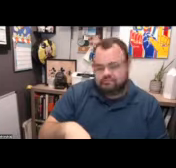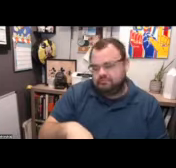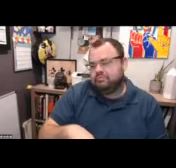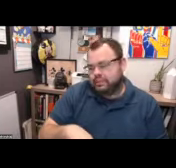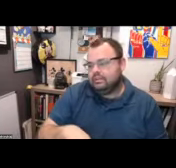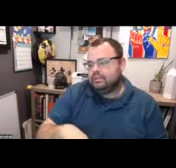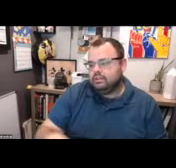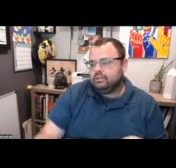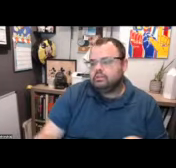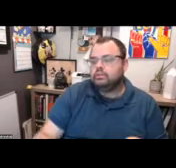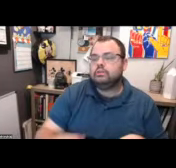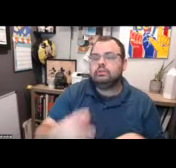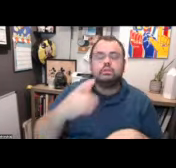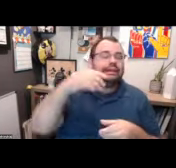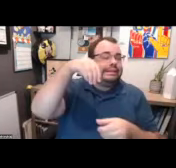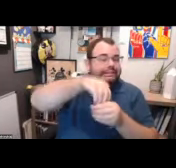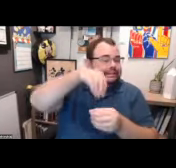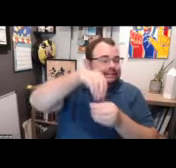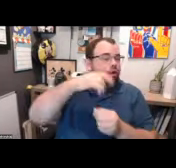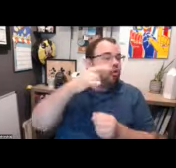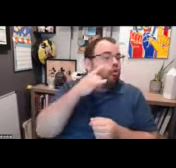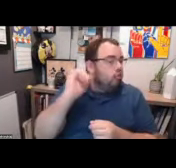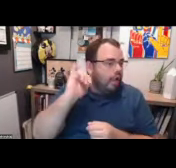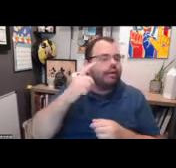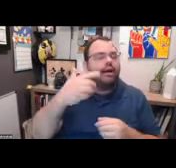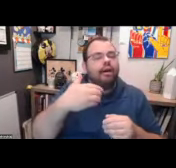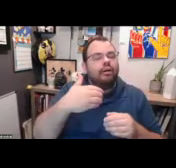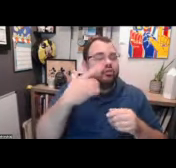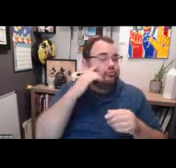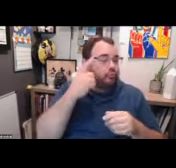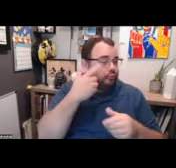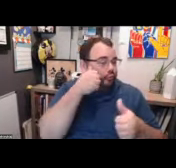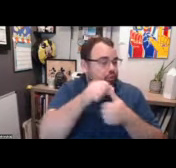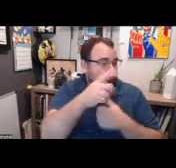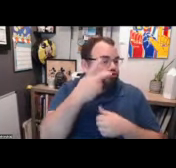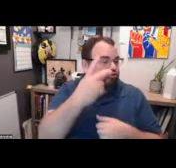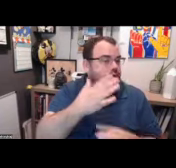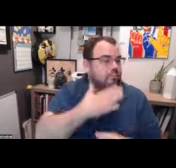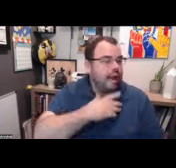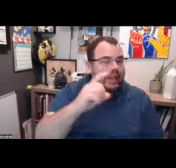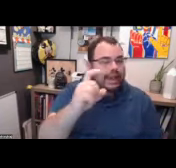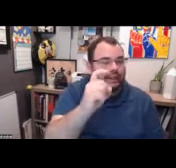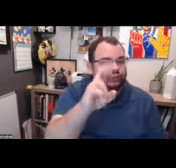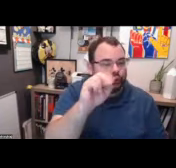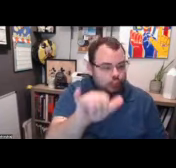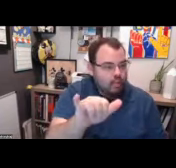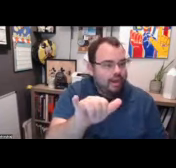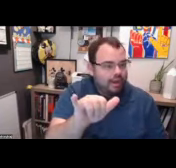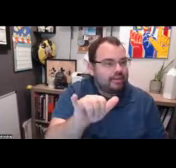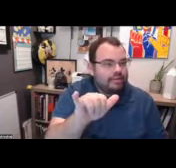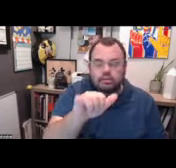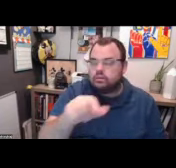22. The first version. It's the internal parts.